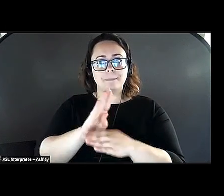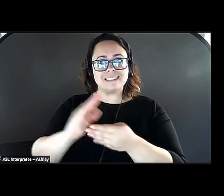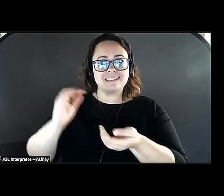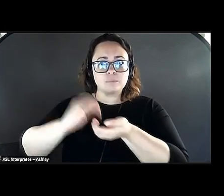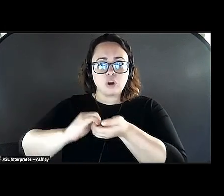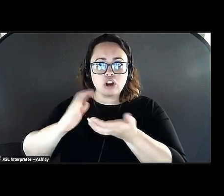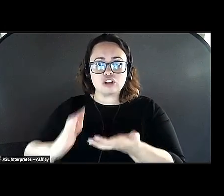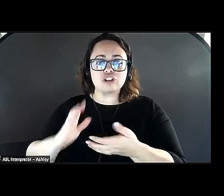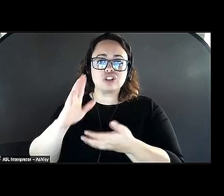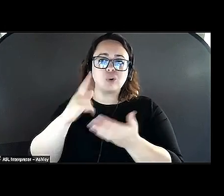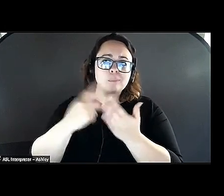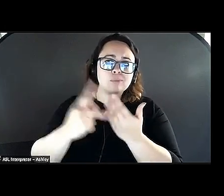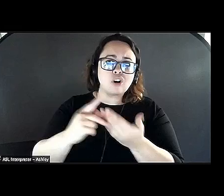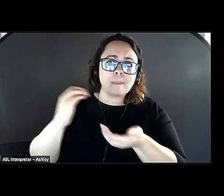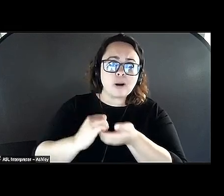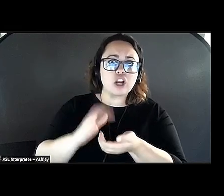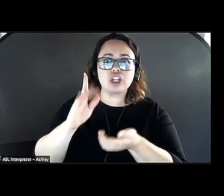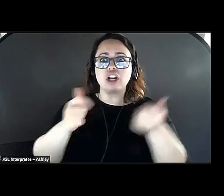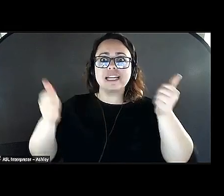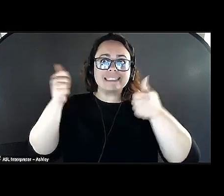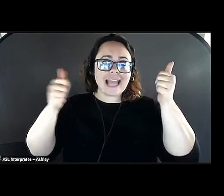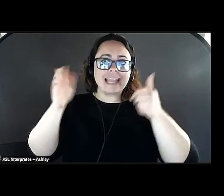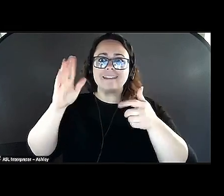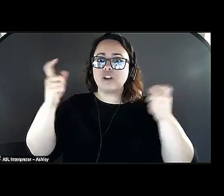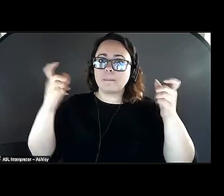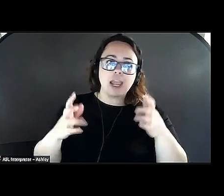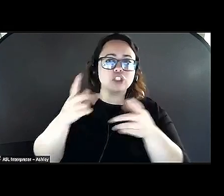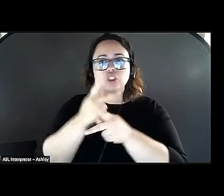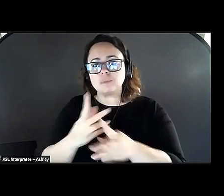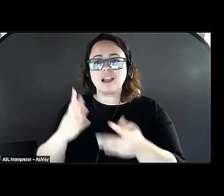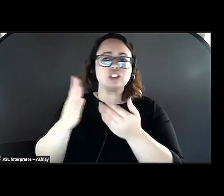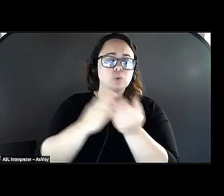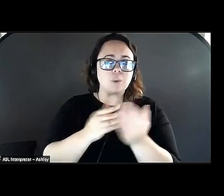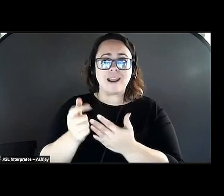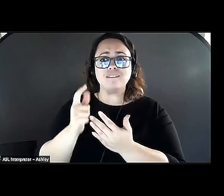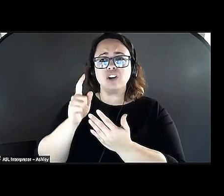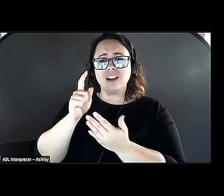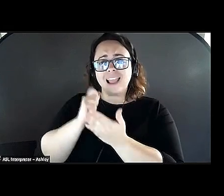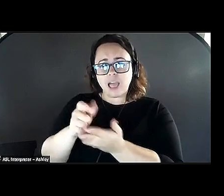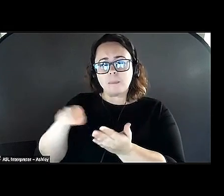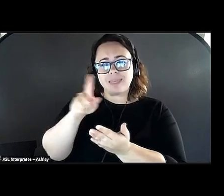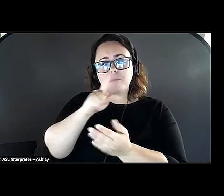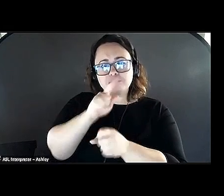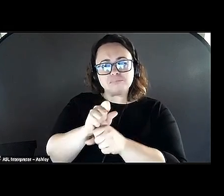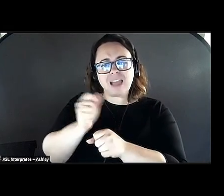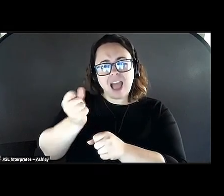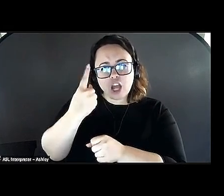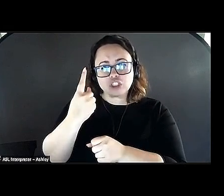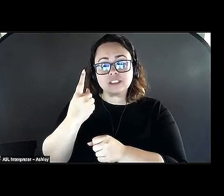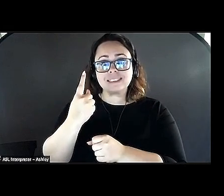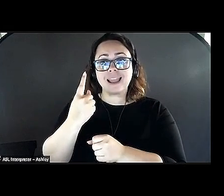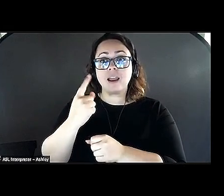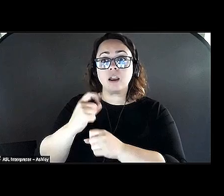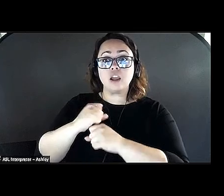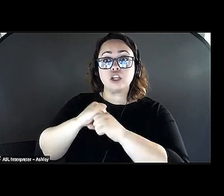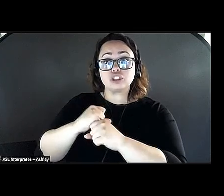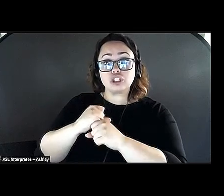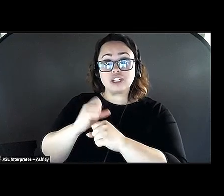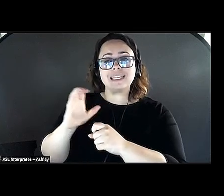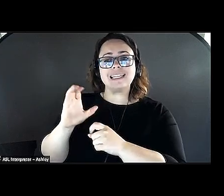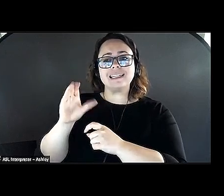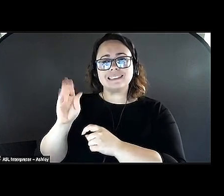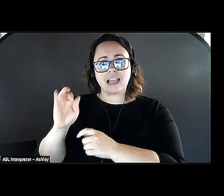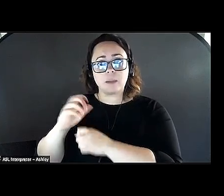program partner, your executive and manager and supervisor of the department to truly understand how security and